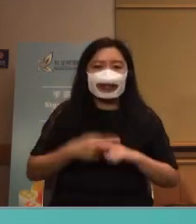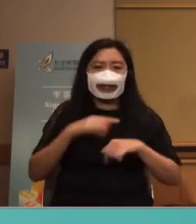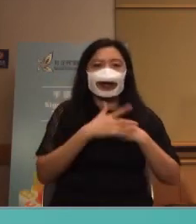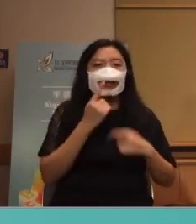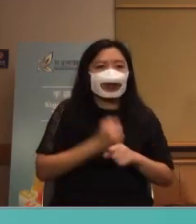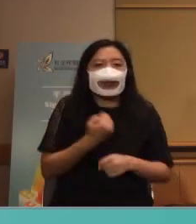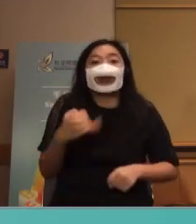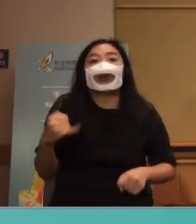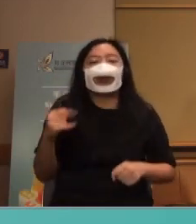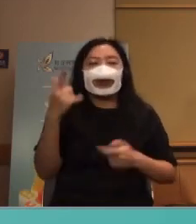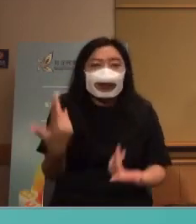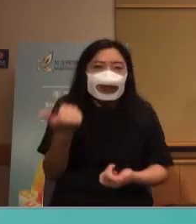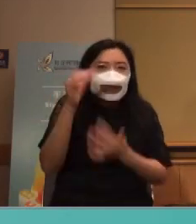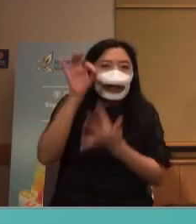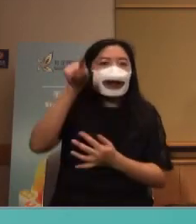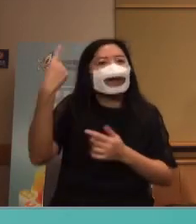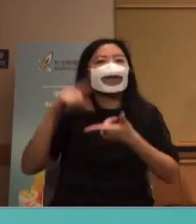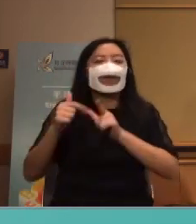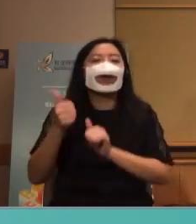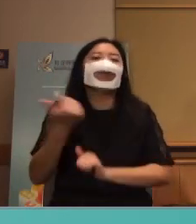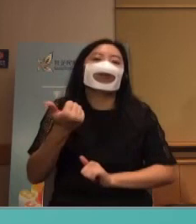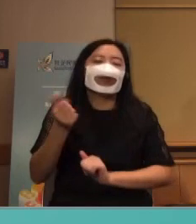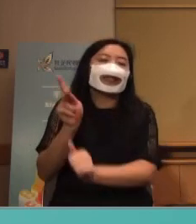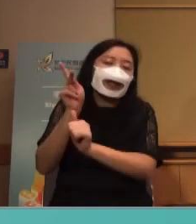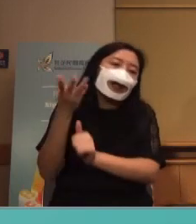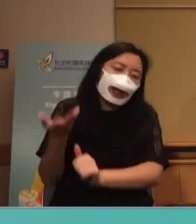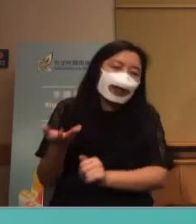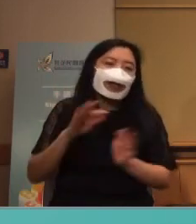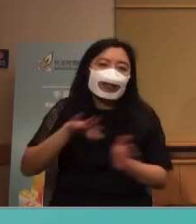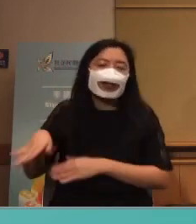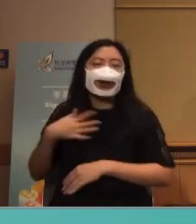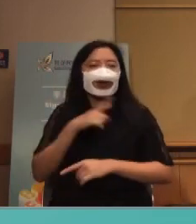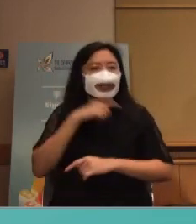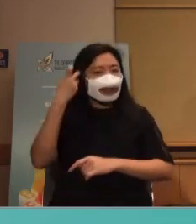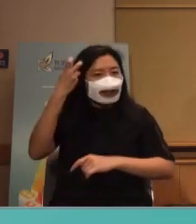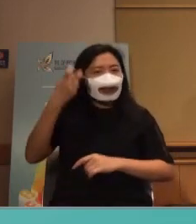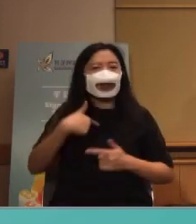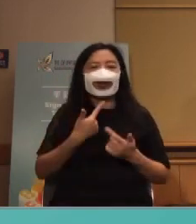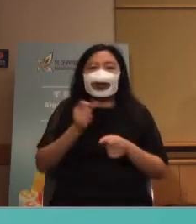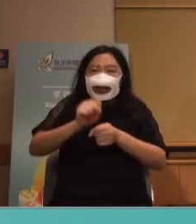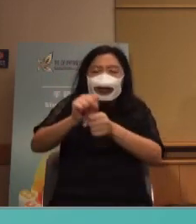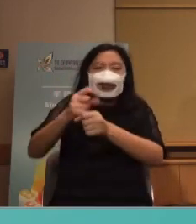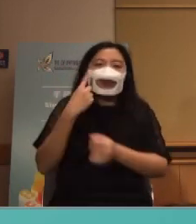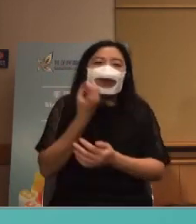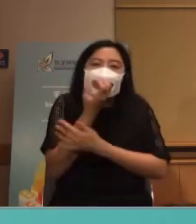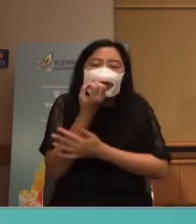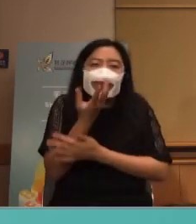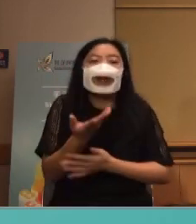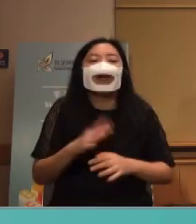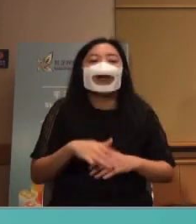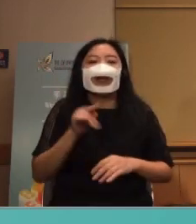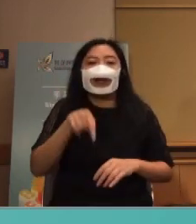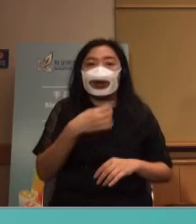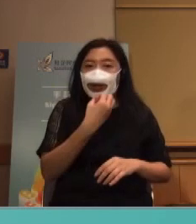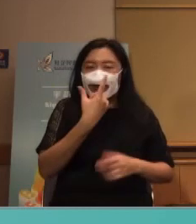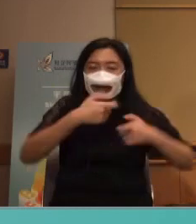also, I'm just going to add my little opinion here. I said I'm quite opinionated. I think investors, particularly here in Hong Kong, can also have